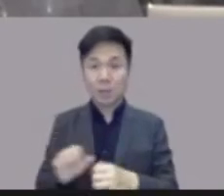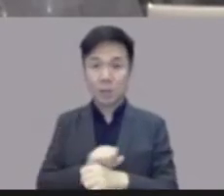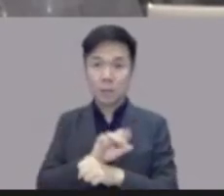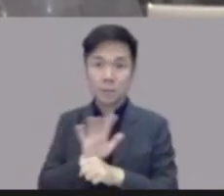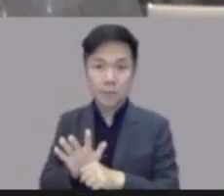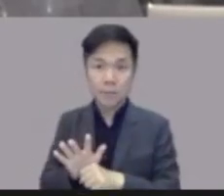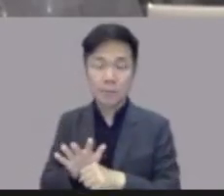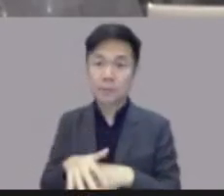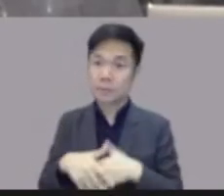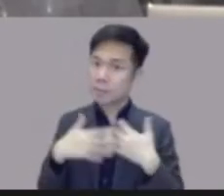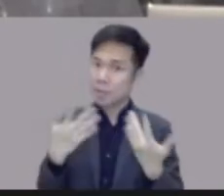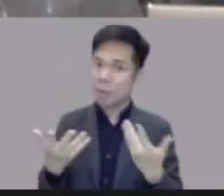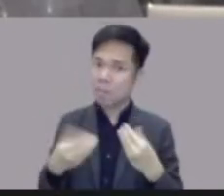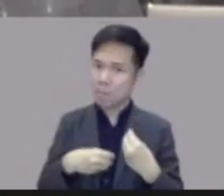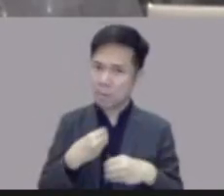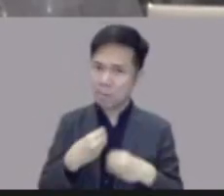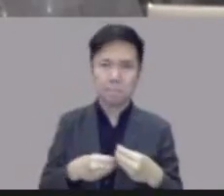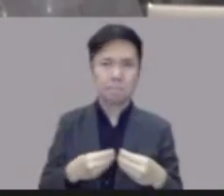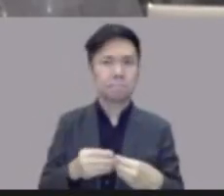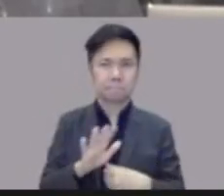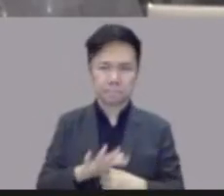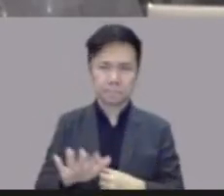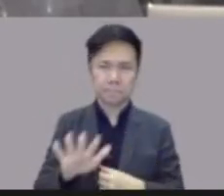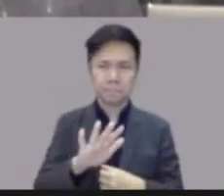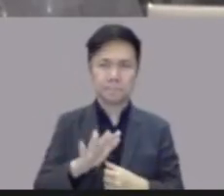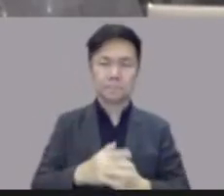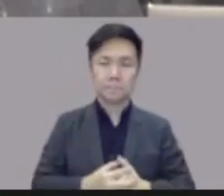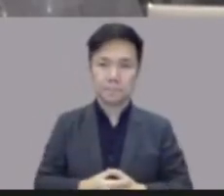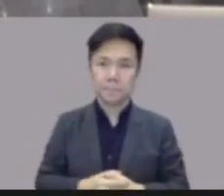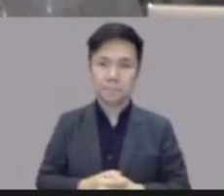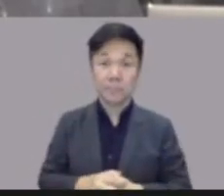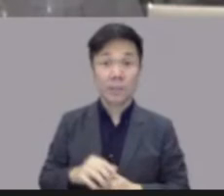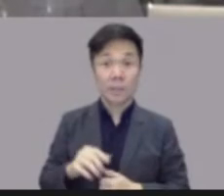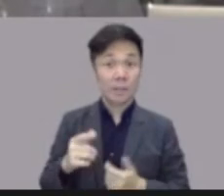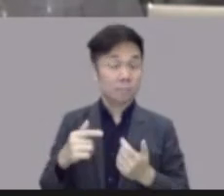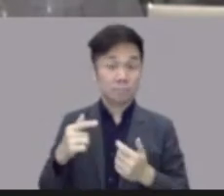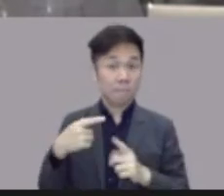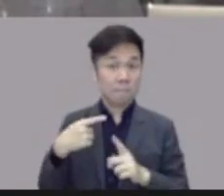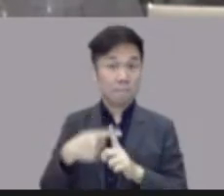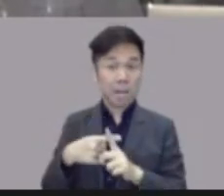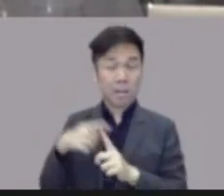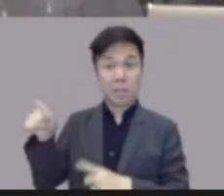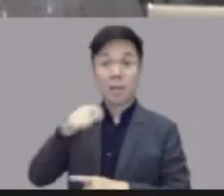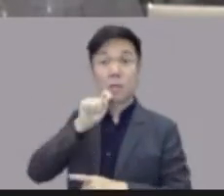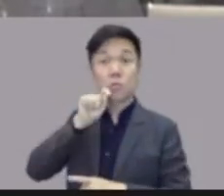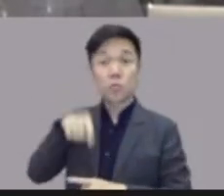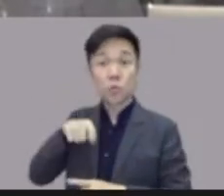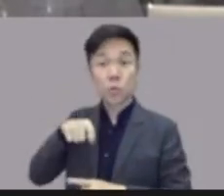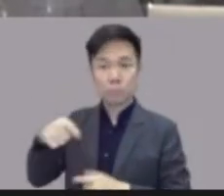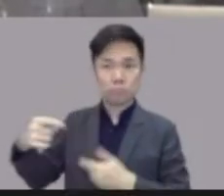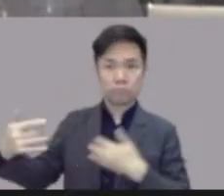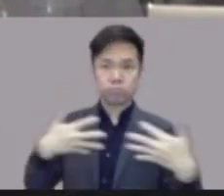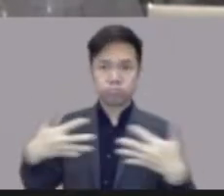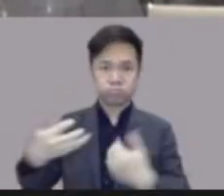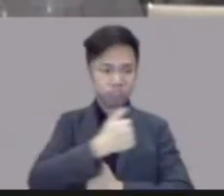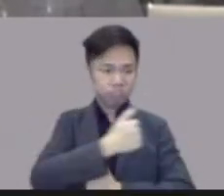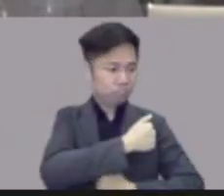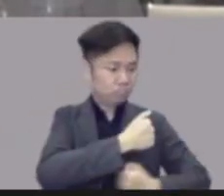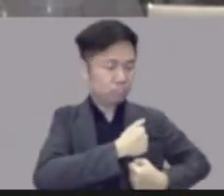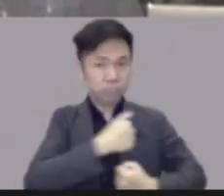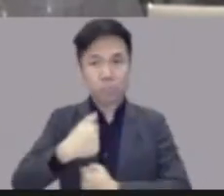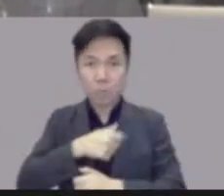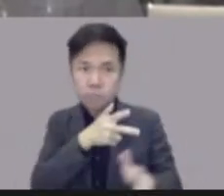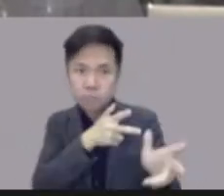pose a critical threat the war in Ukraine has further deepened the threats on food security through